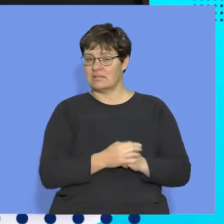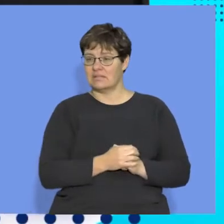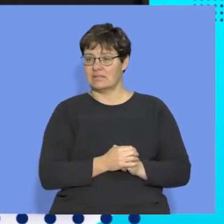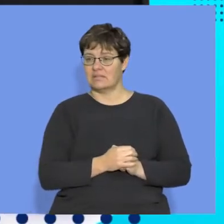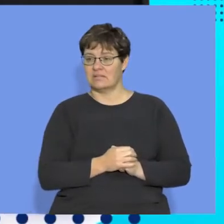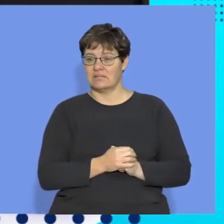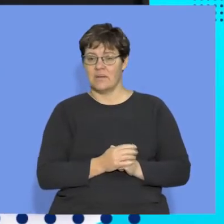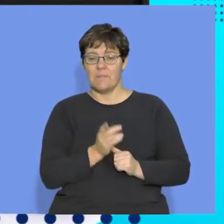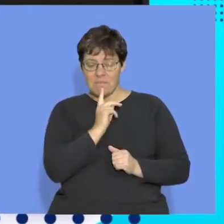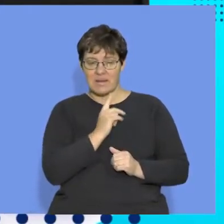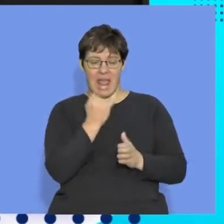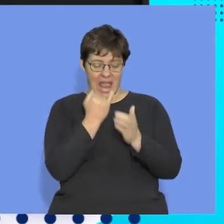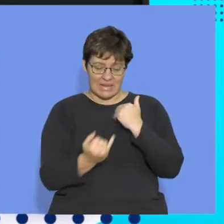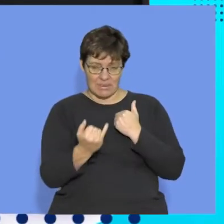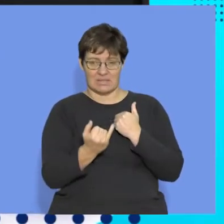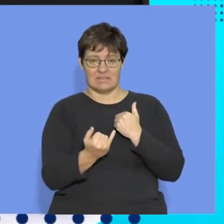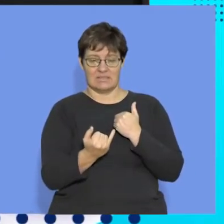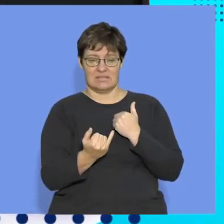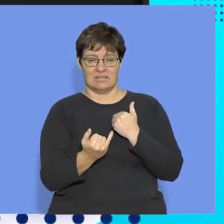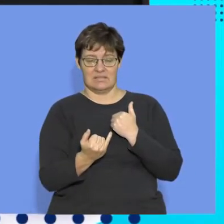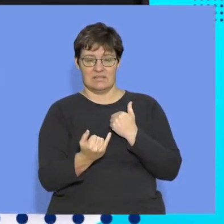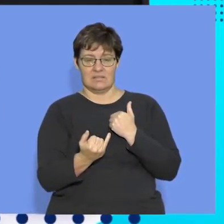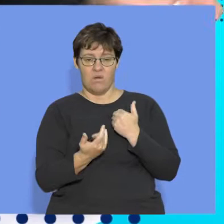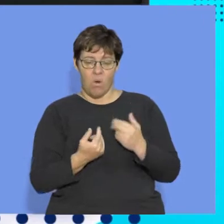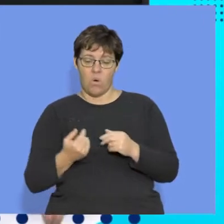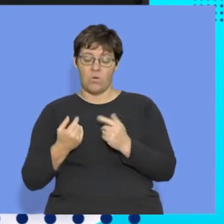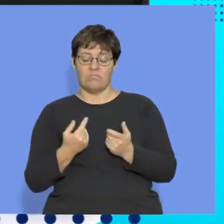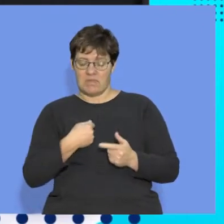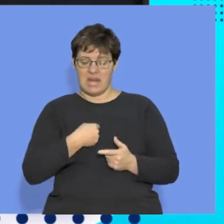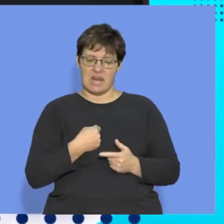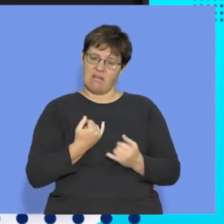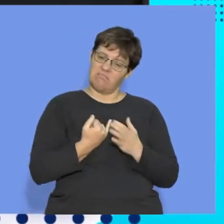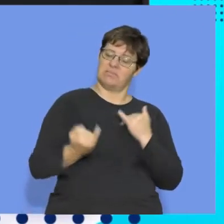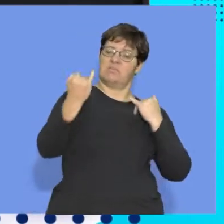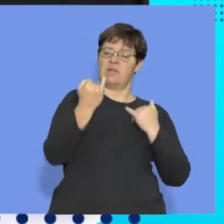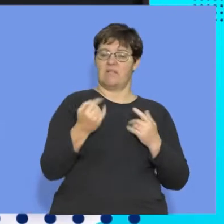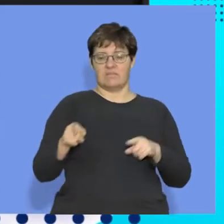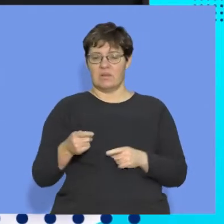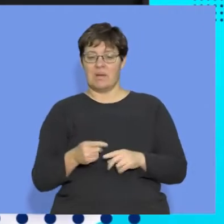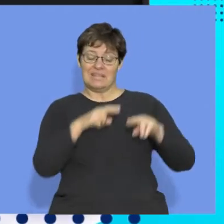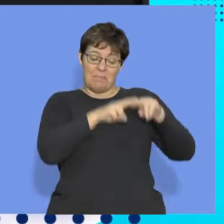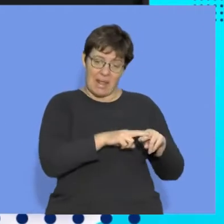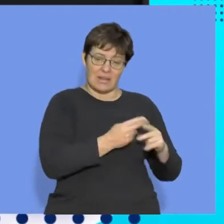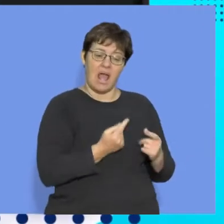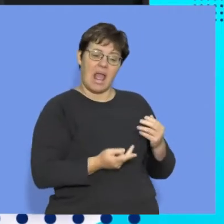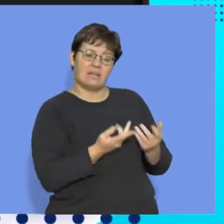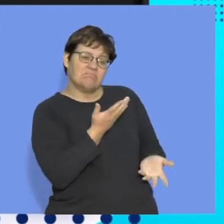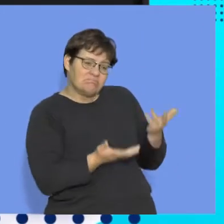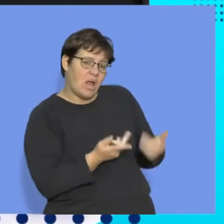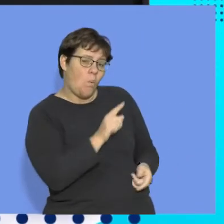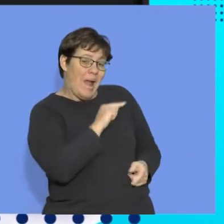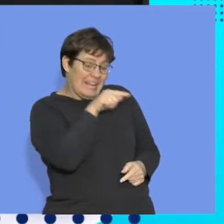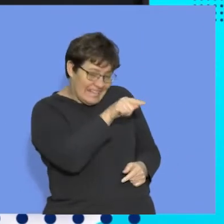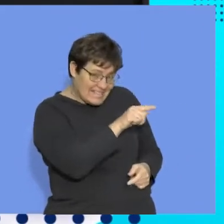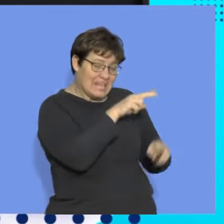from being independent as a person, dependent, depends on something. Okay, so independent, let's look